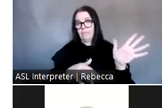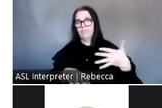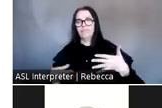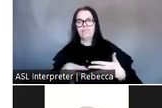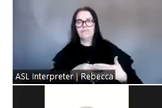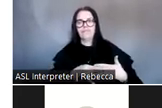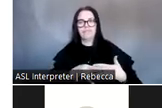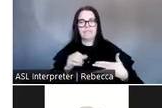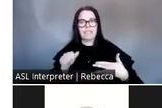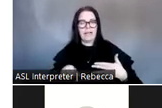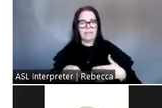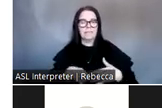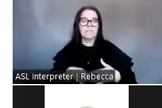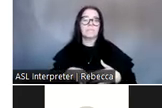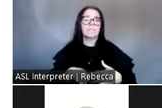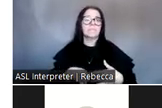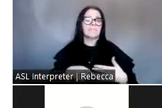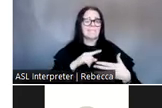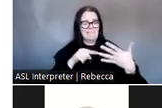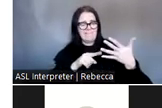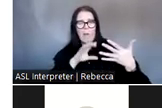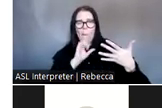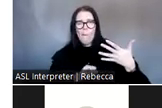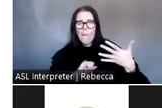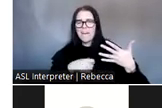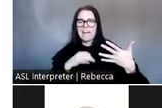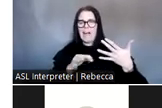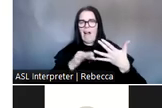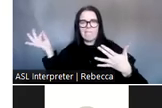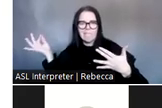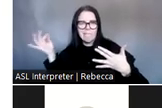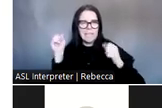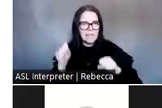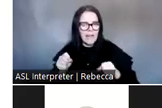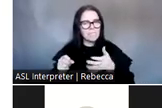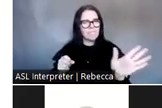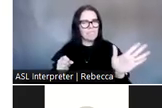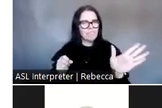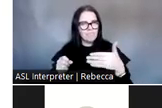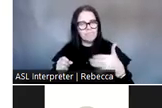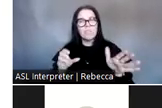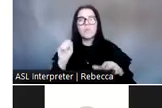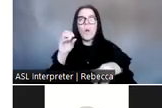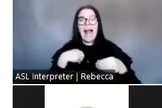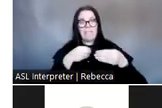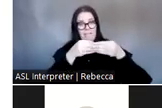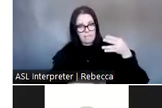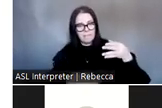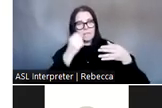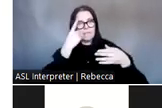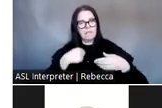I can also take out outdated ones. So it's a repository, but it stays with the learner.